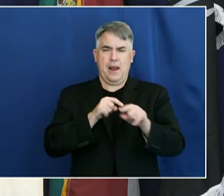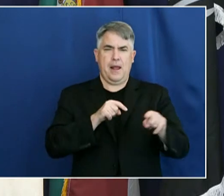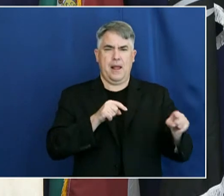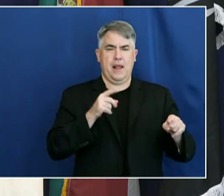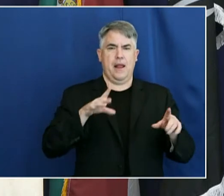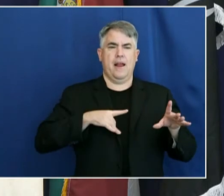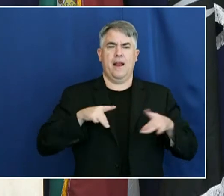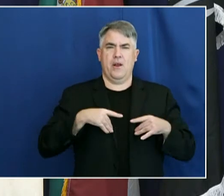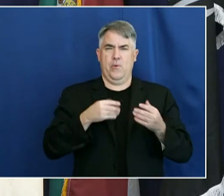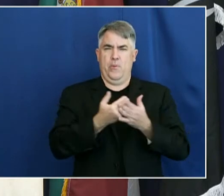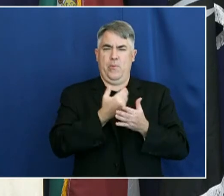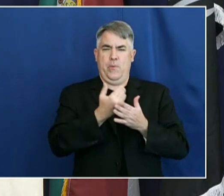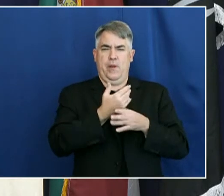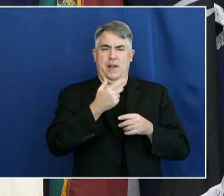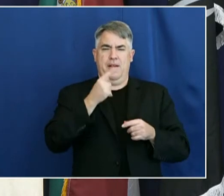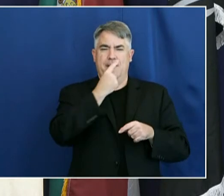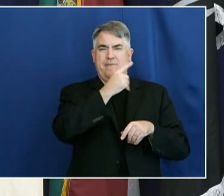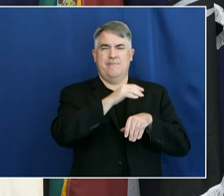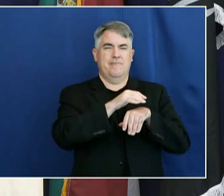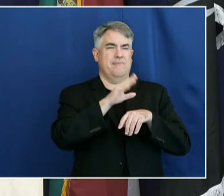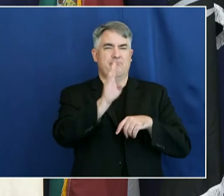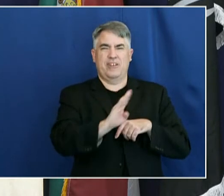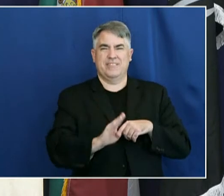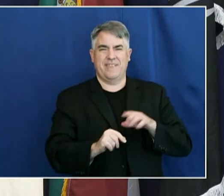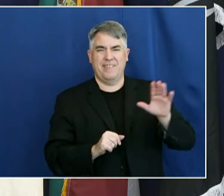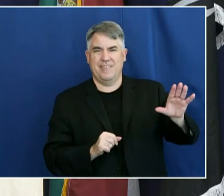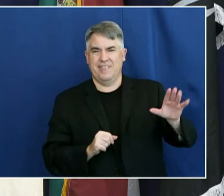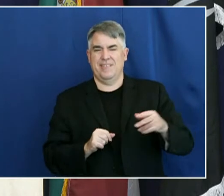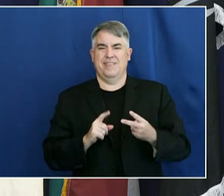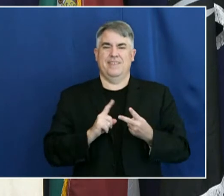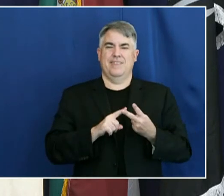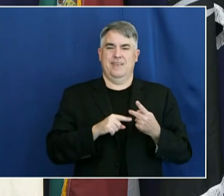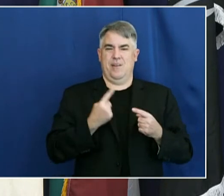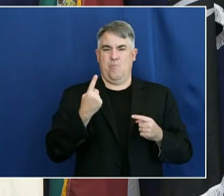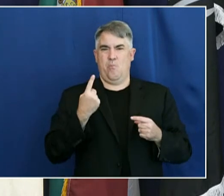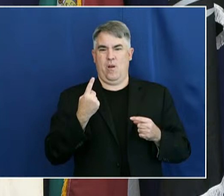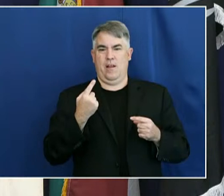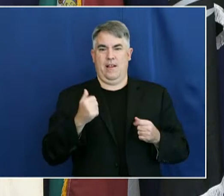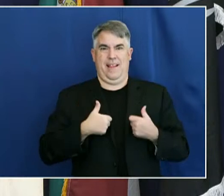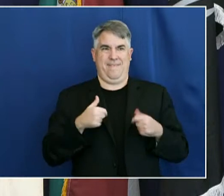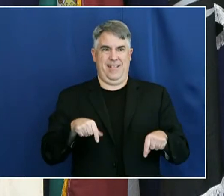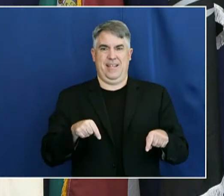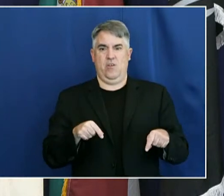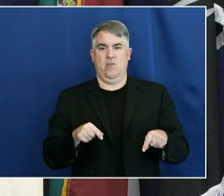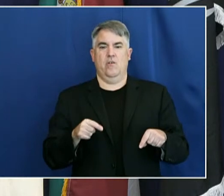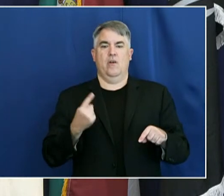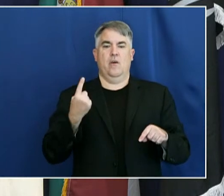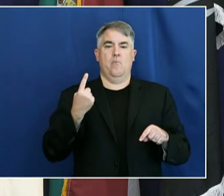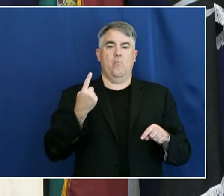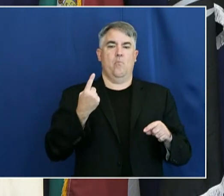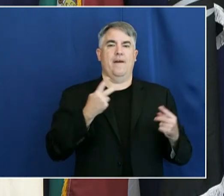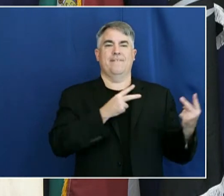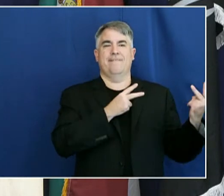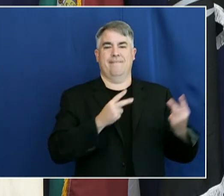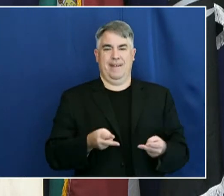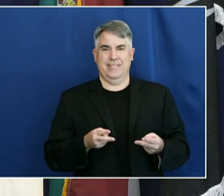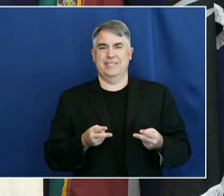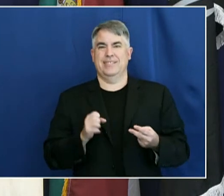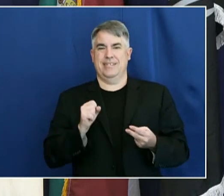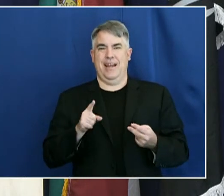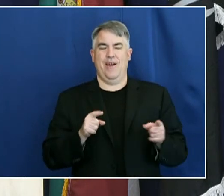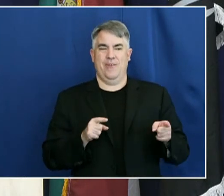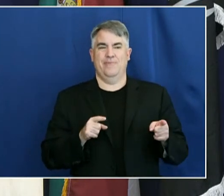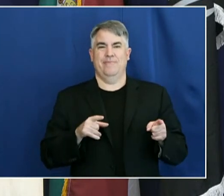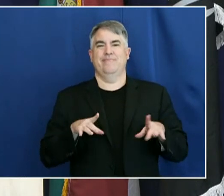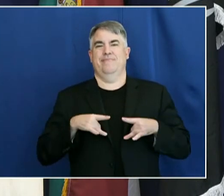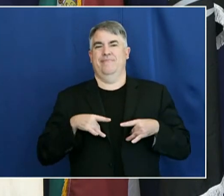1 resident and 1 non-resident case. Again, you've seen numbers of the different variants throughout San Diego County, but we